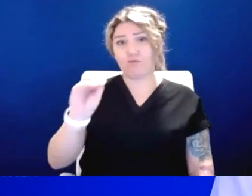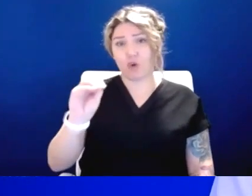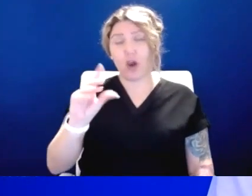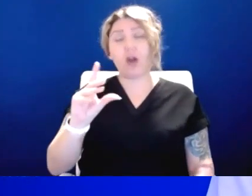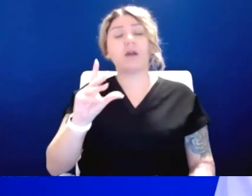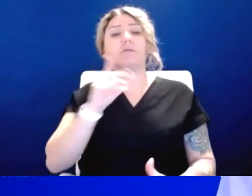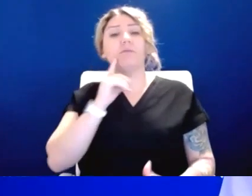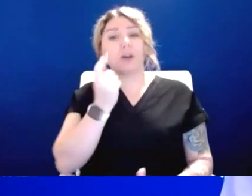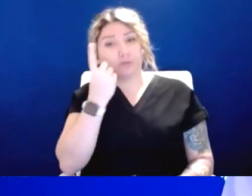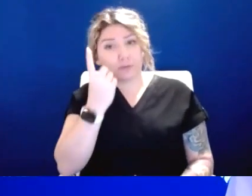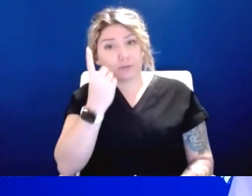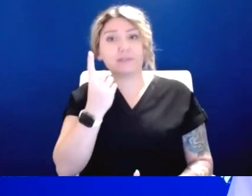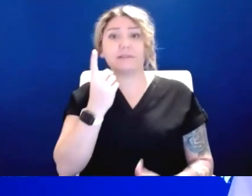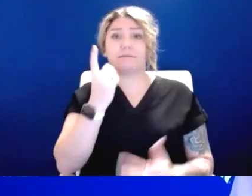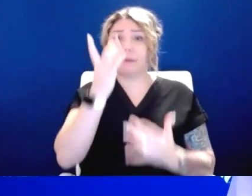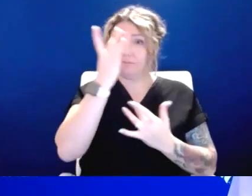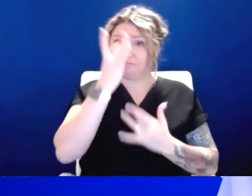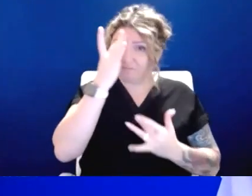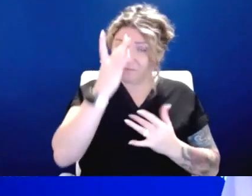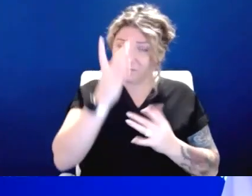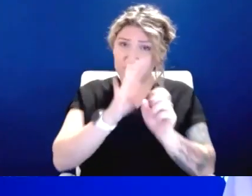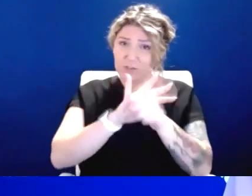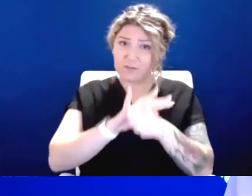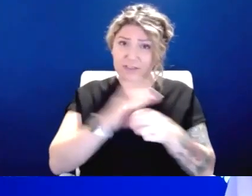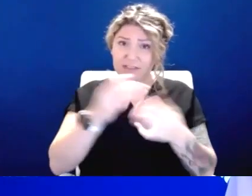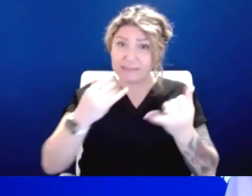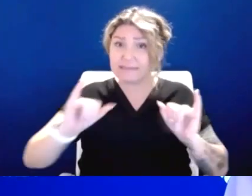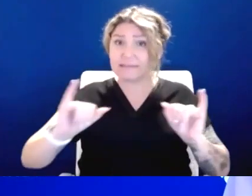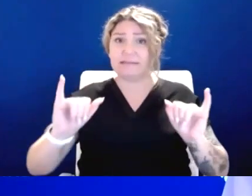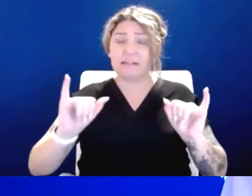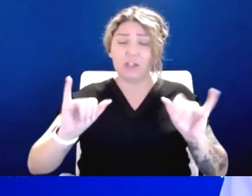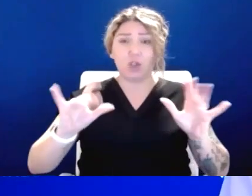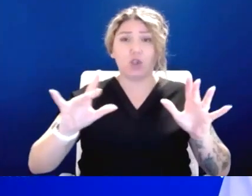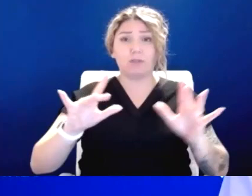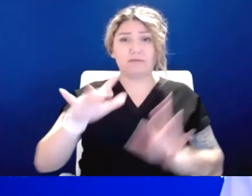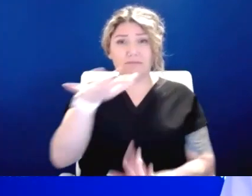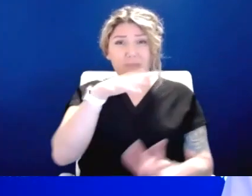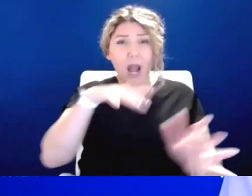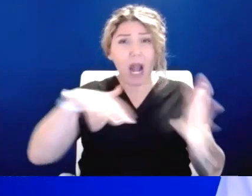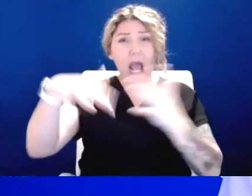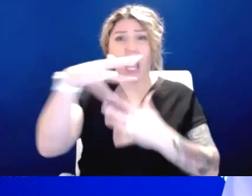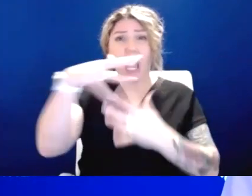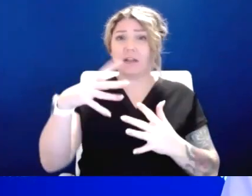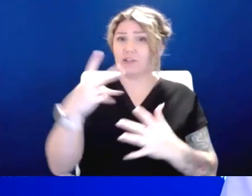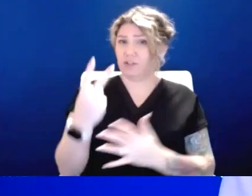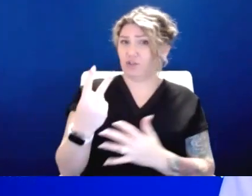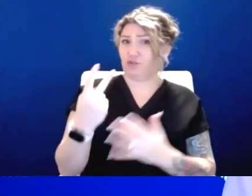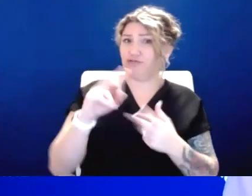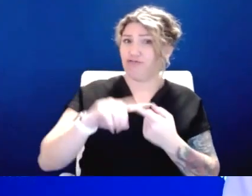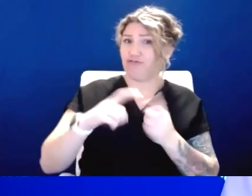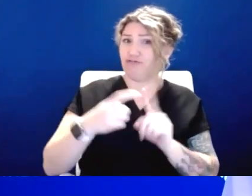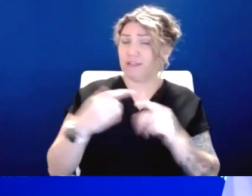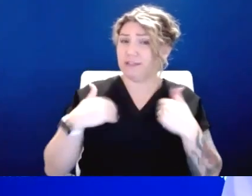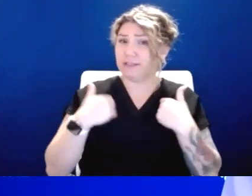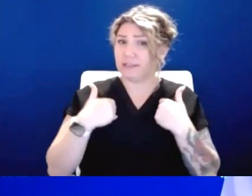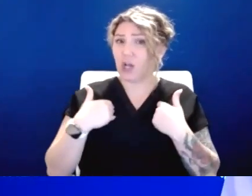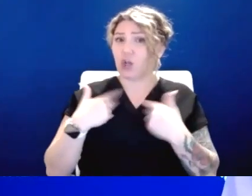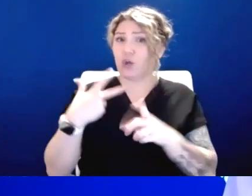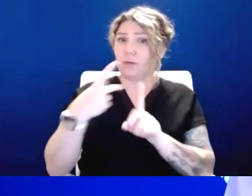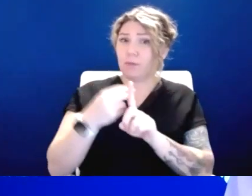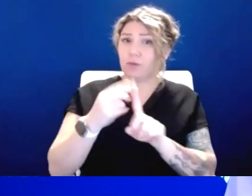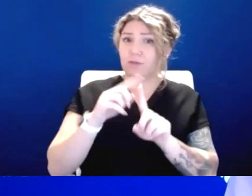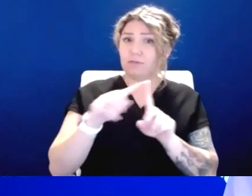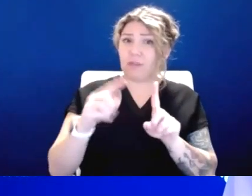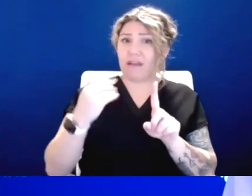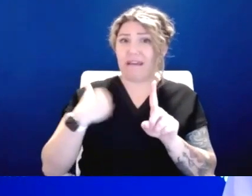virus is still circulating out there. I have 2 friends who have it right now. They are younger, they are boosted, but they are having significant